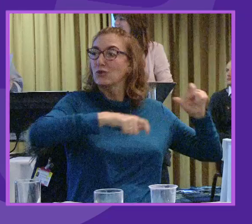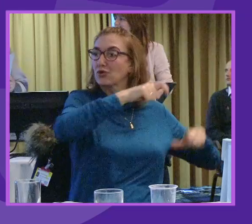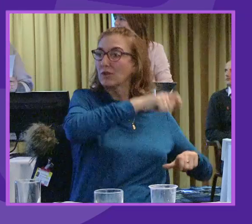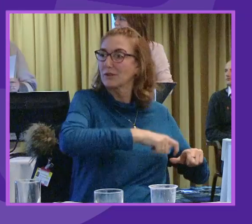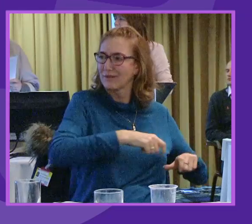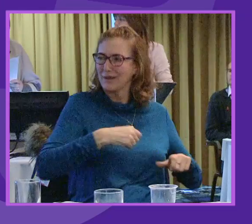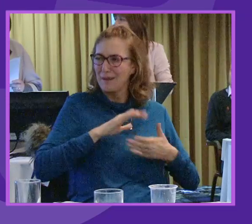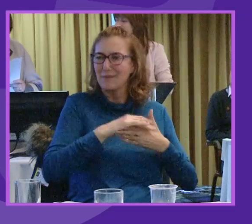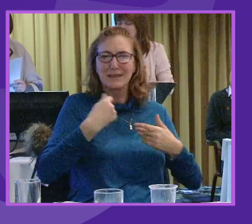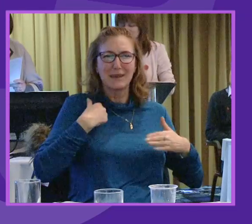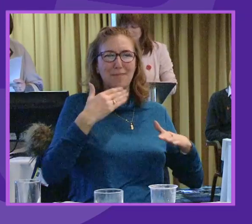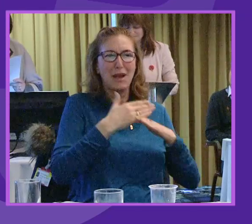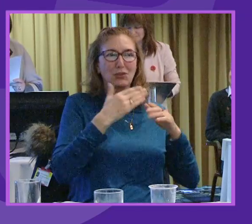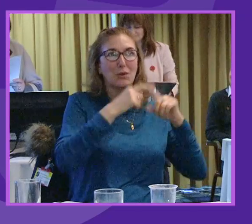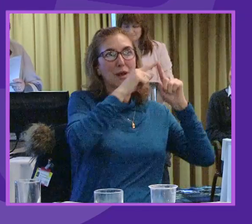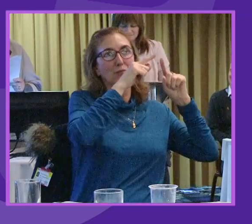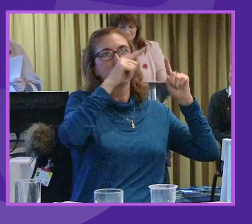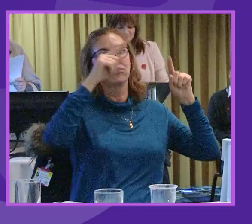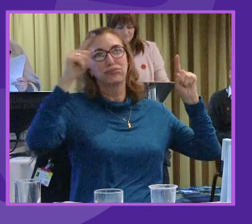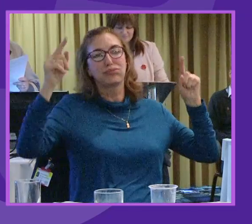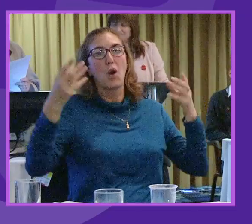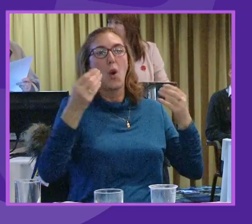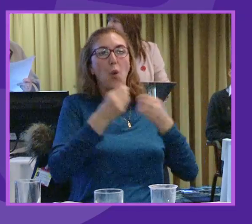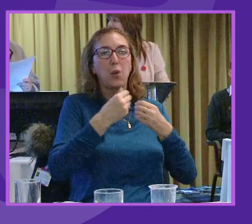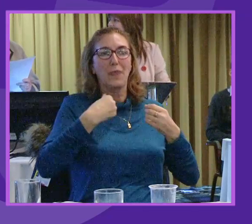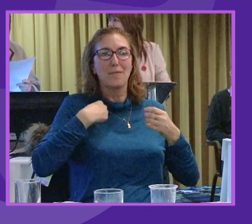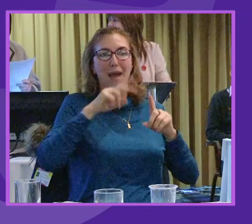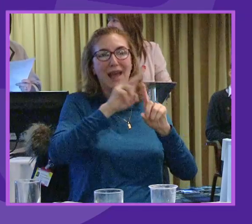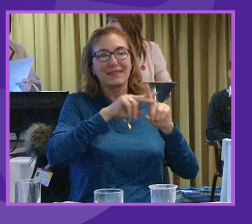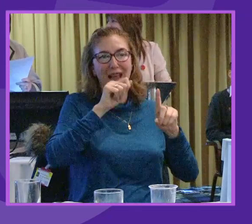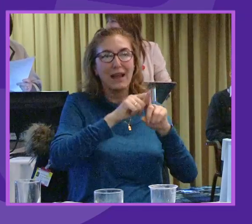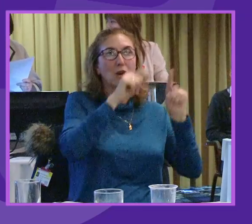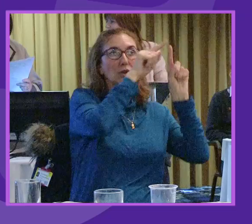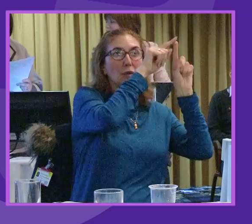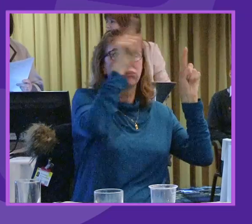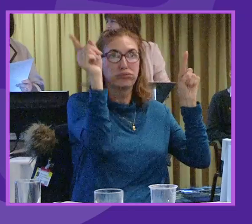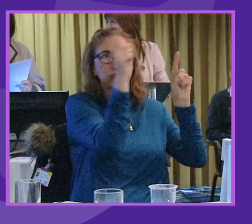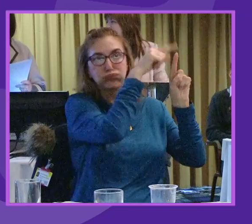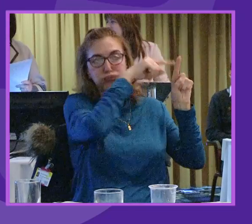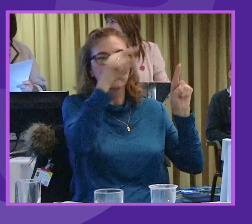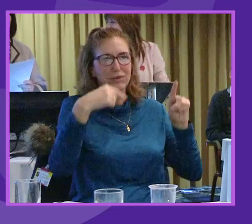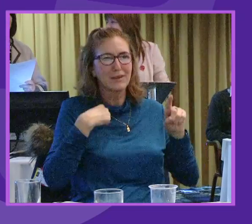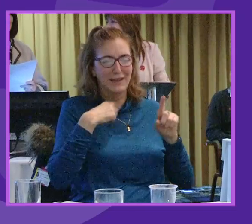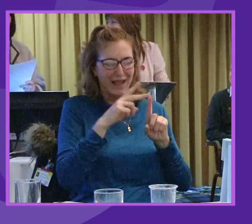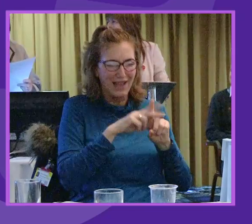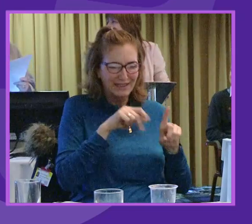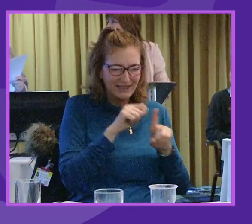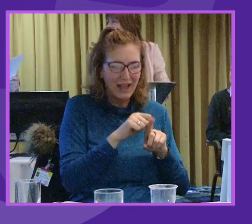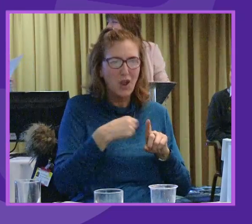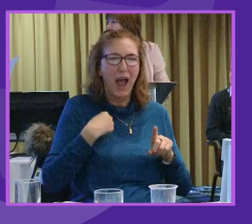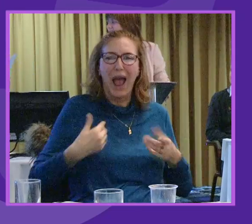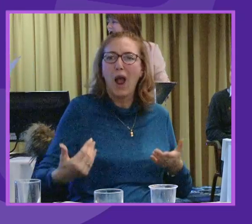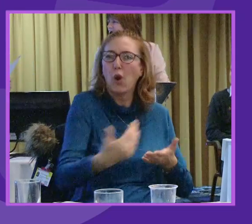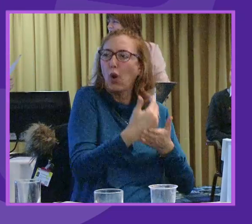That's quite a long title, isn't it, really? And if you think you put it alongside my diagnosis, my goodness me, wouldn't I need a big badge? I've had a